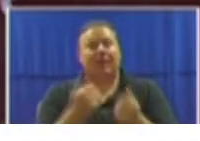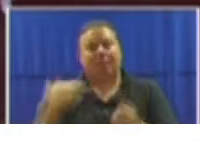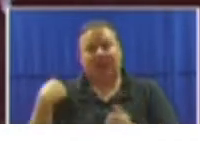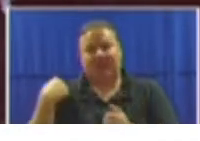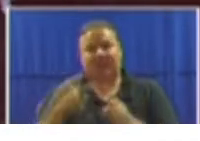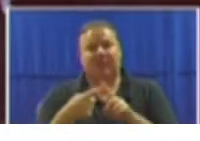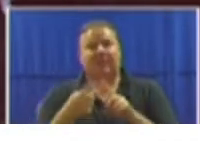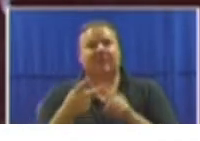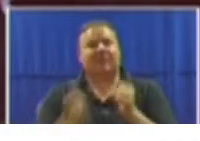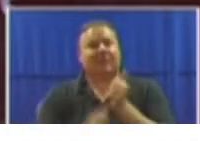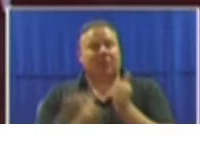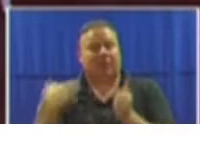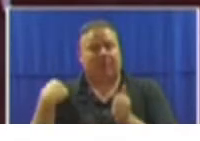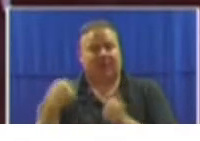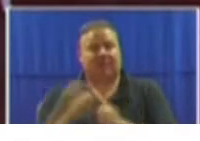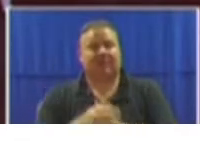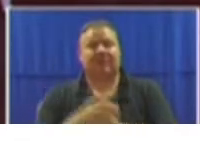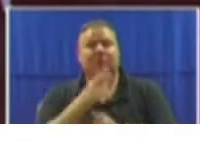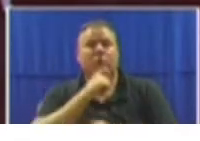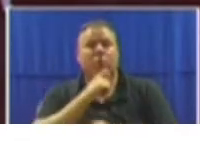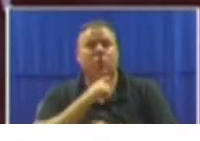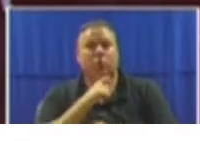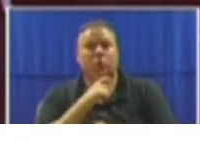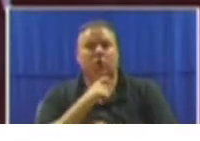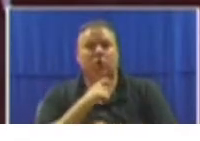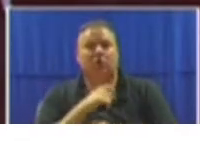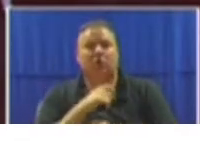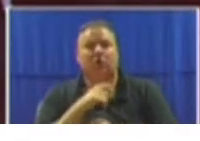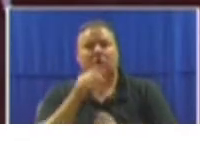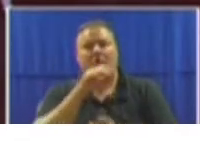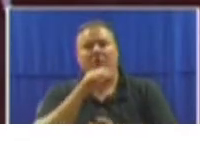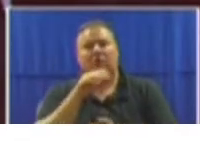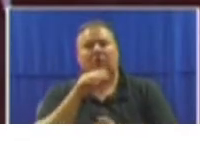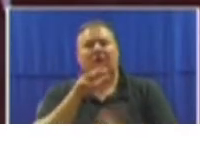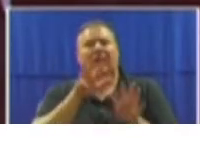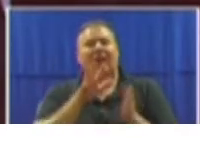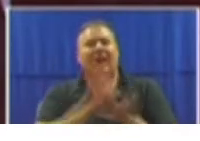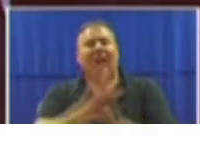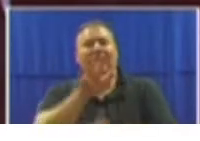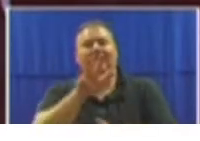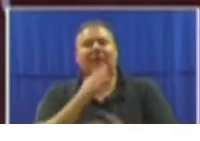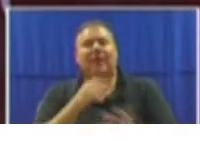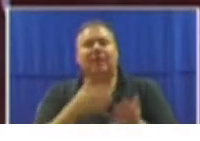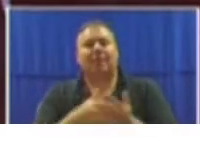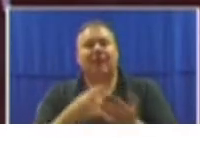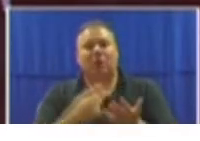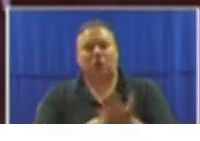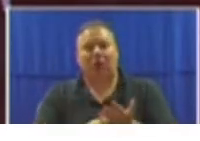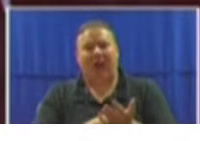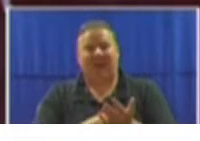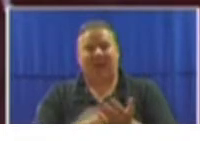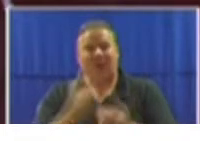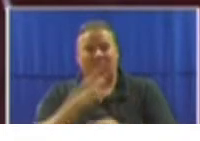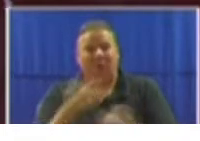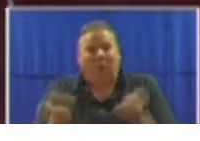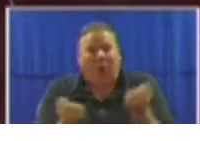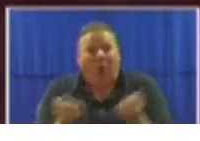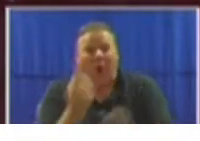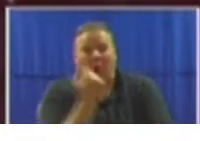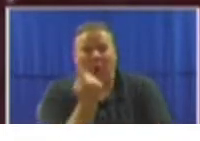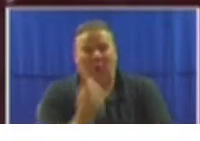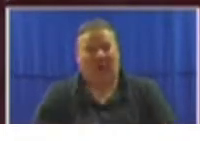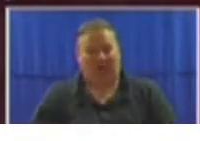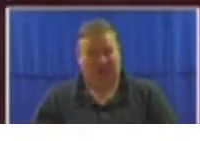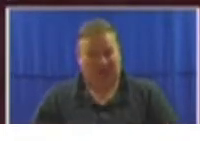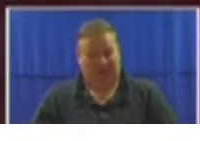ministers used comes to about 19 million rand for cars only. And apart from that,